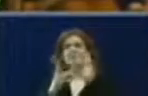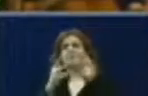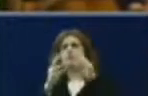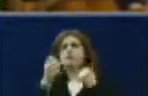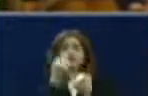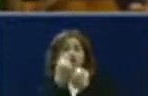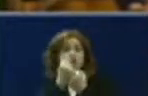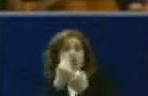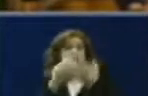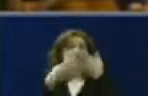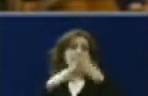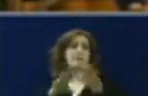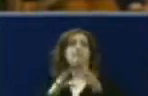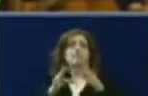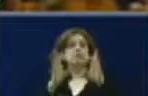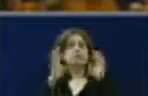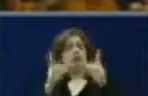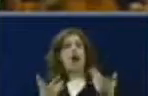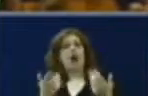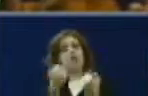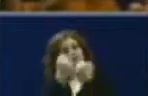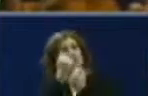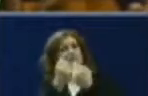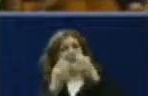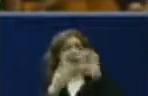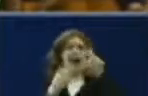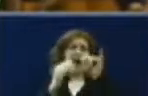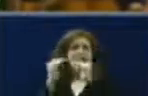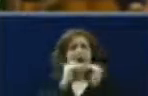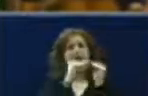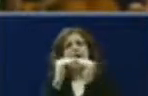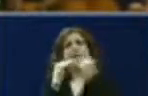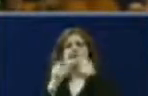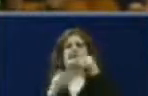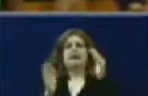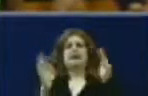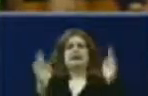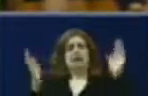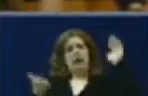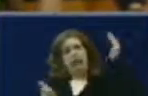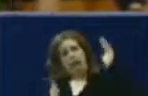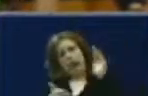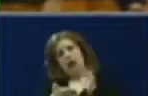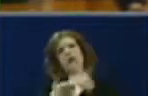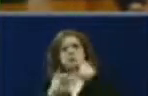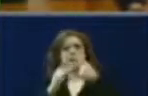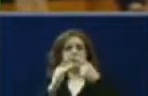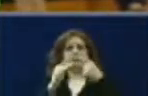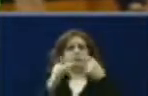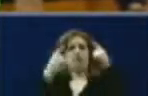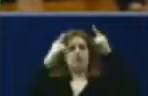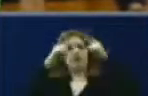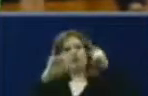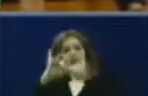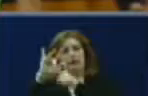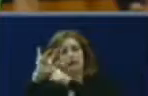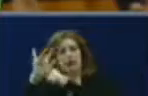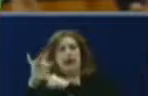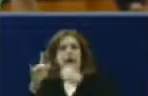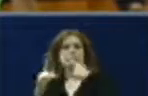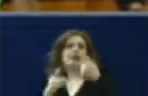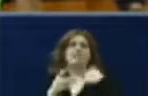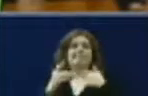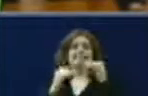supporting public education, advocating for equity, narrowing achievement gaps, investing in students in poverty, addressing customer